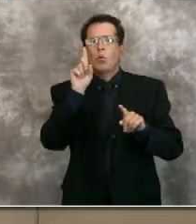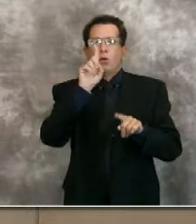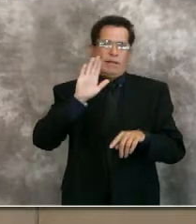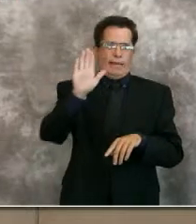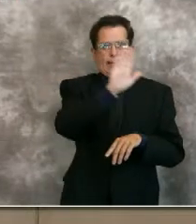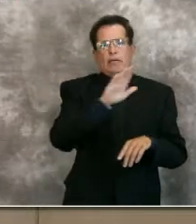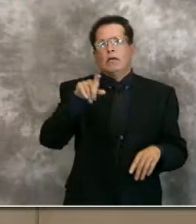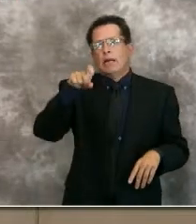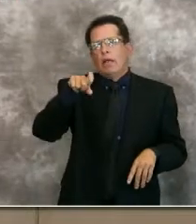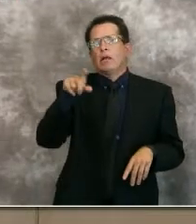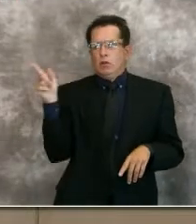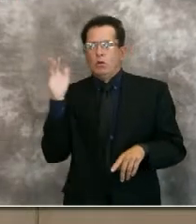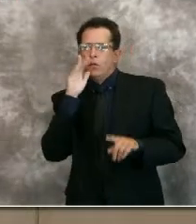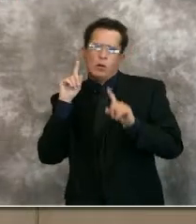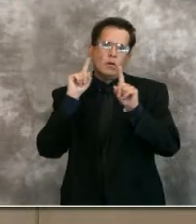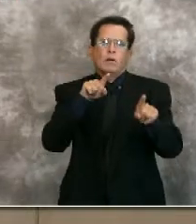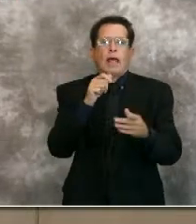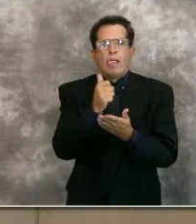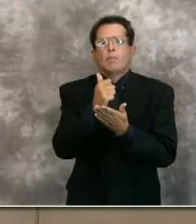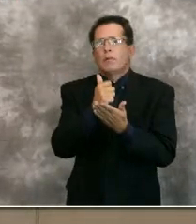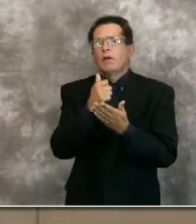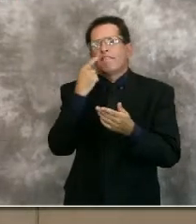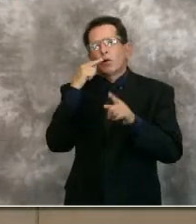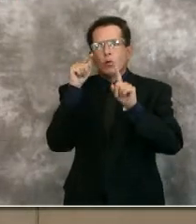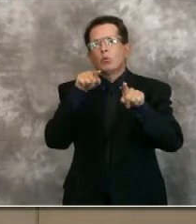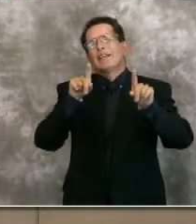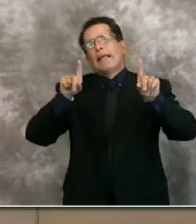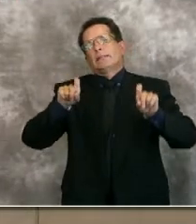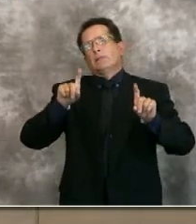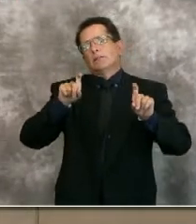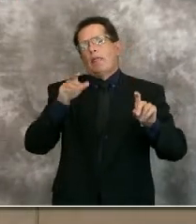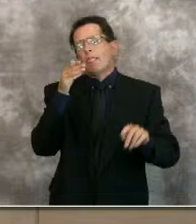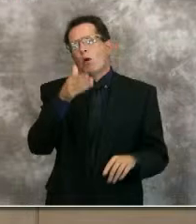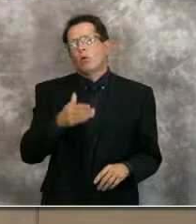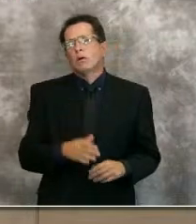public is and improving access for that testing.